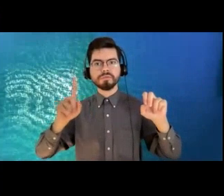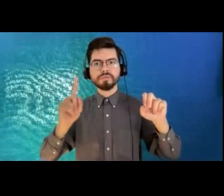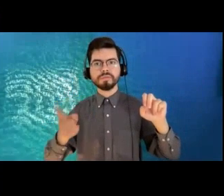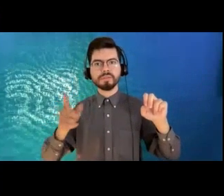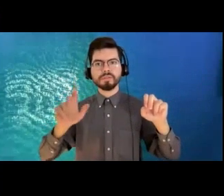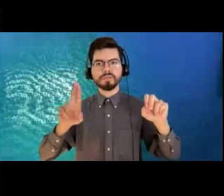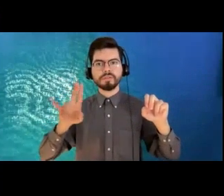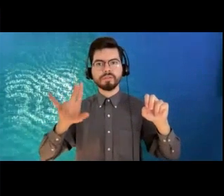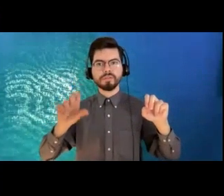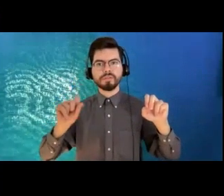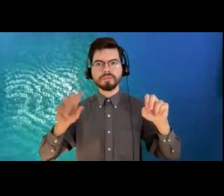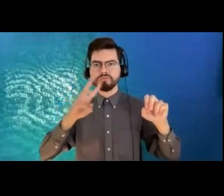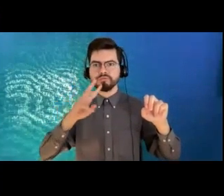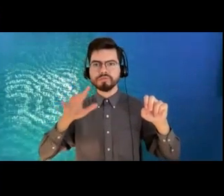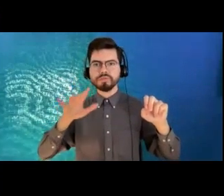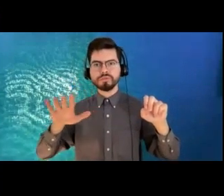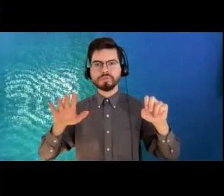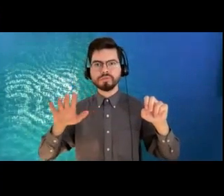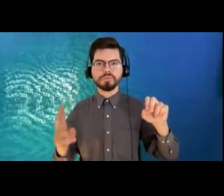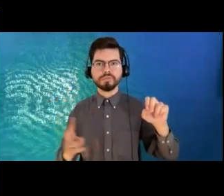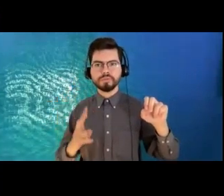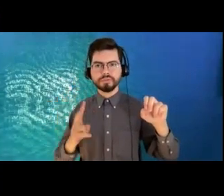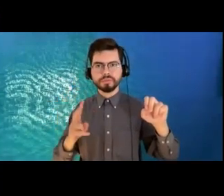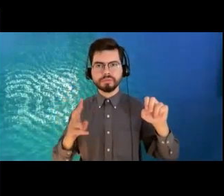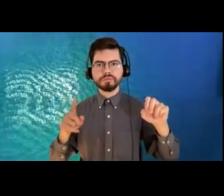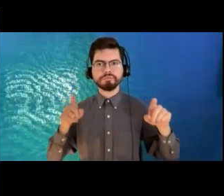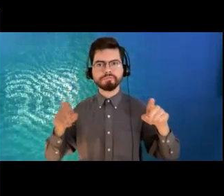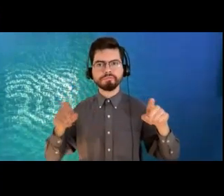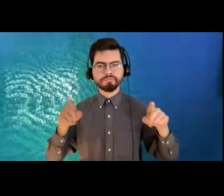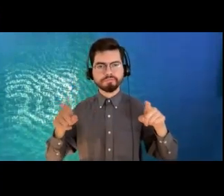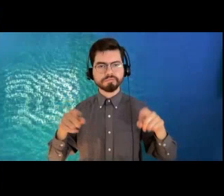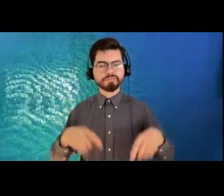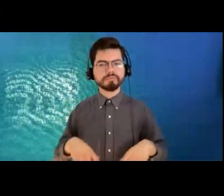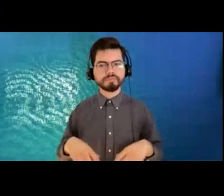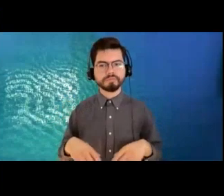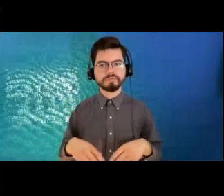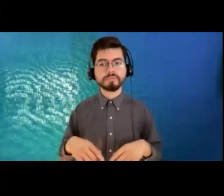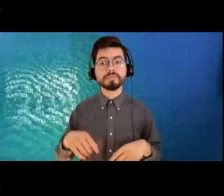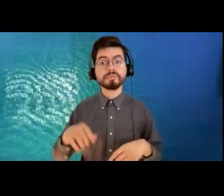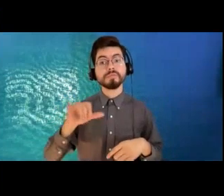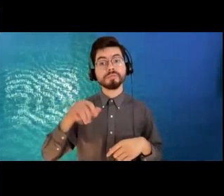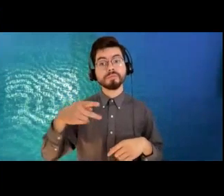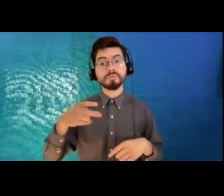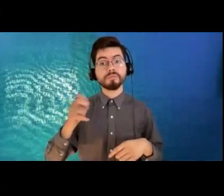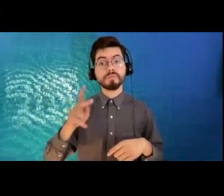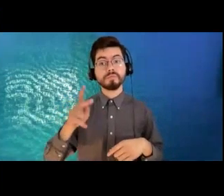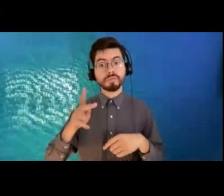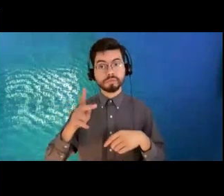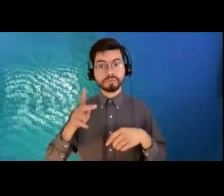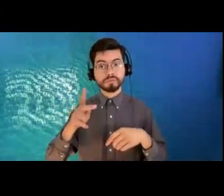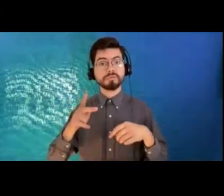We also have some park maintenance work that will be ongoing, and